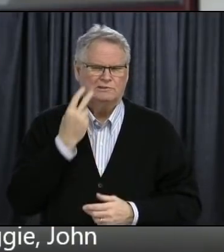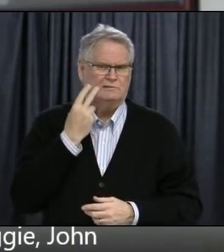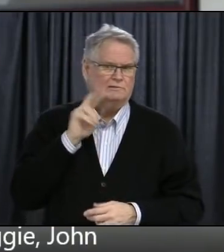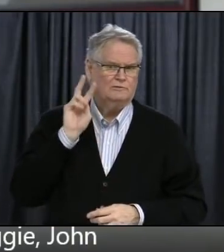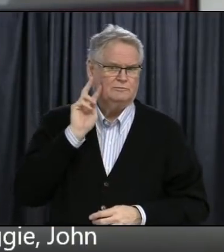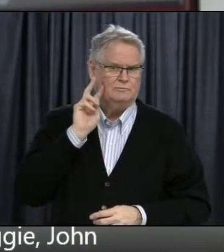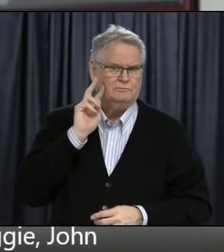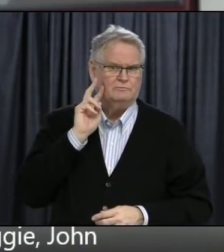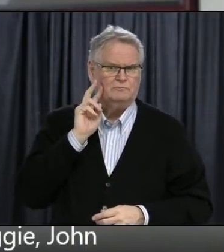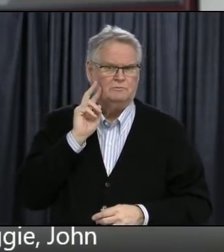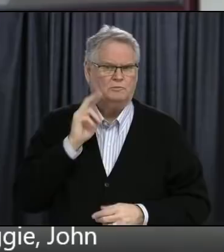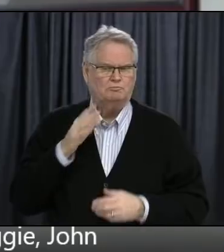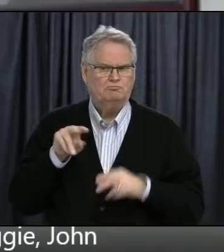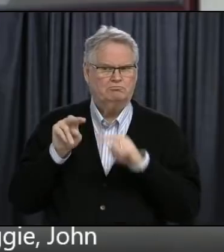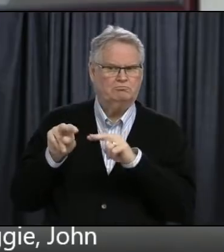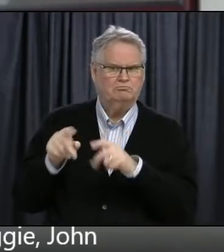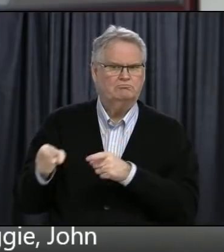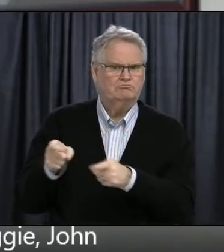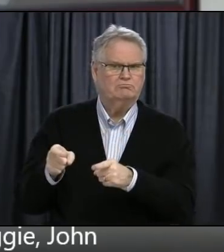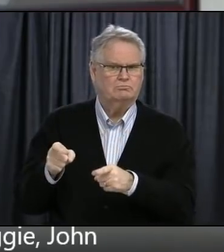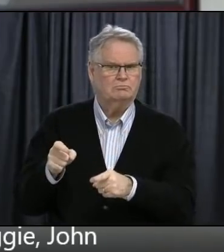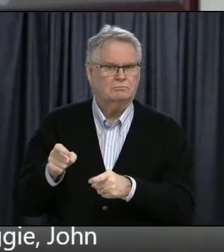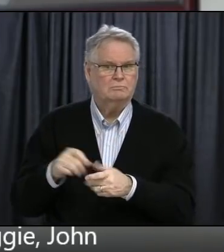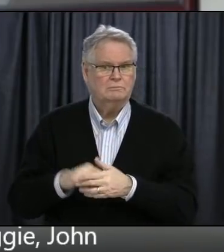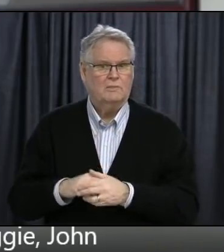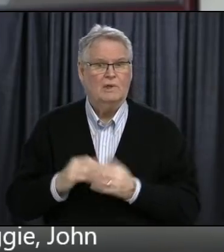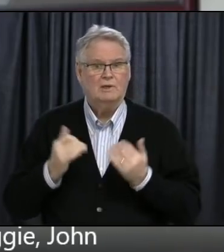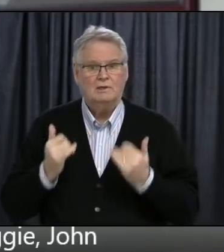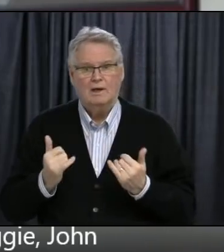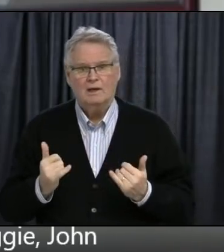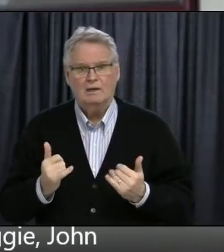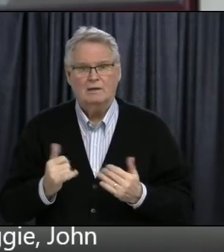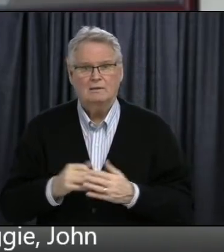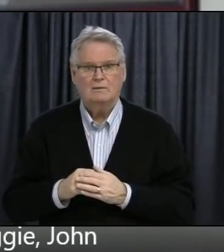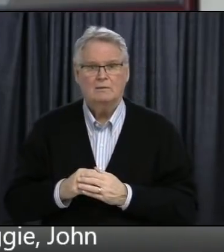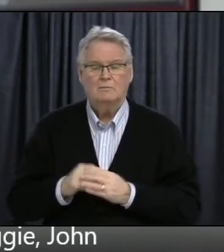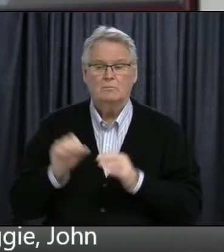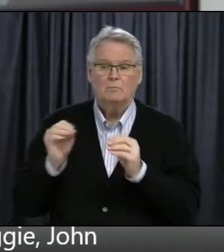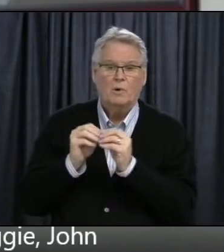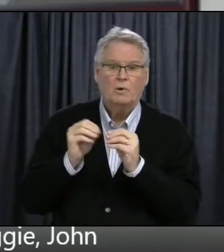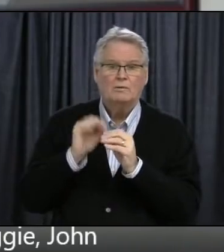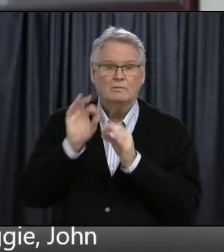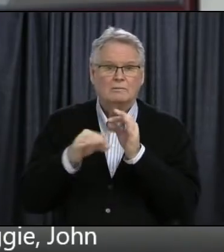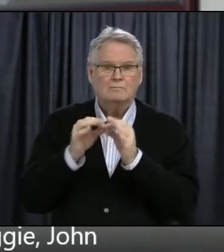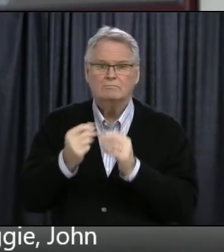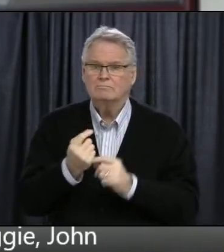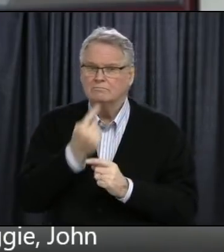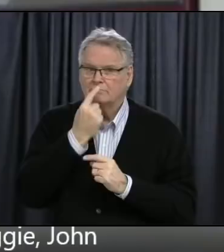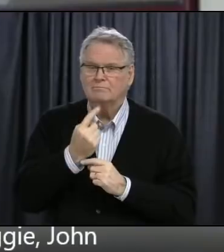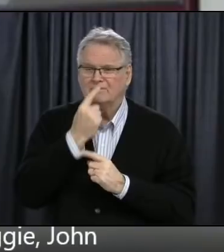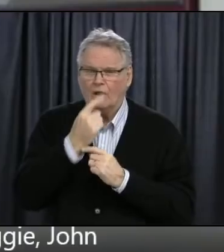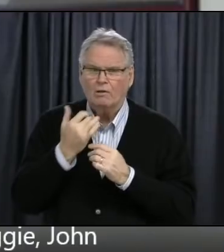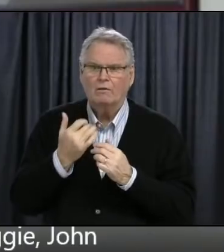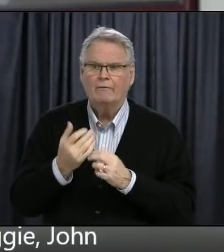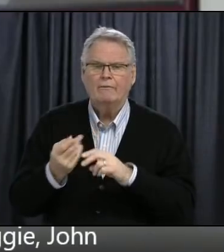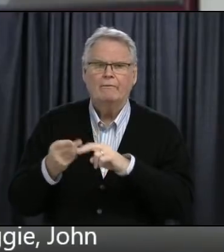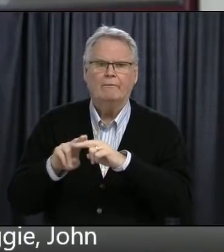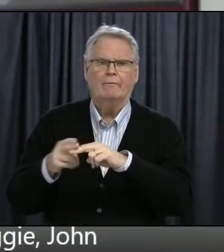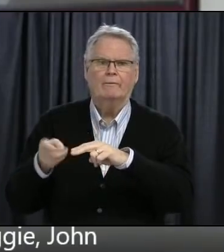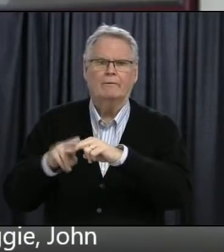has shown more cases and the need for further investigation and further active